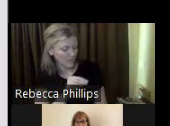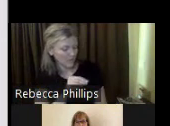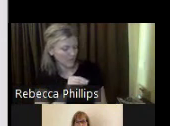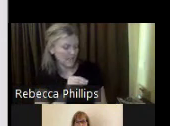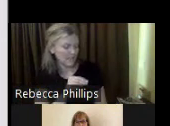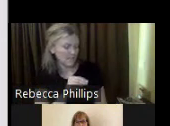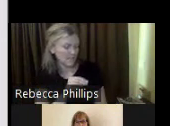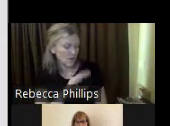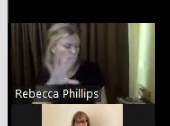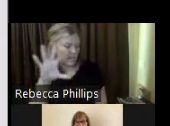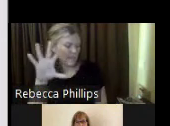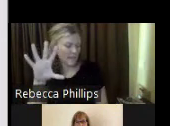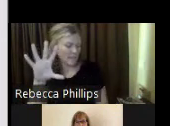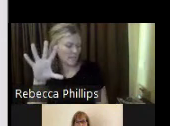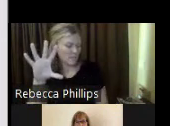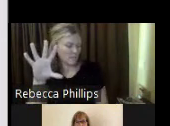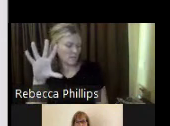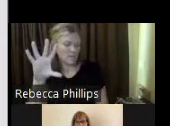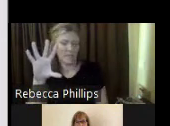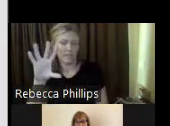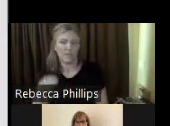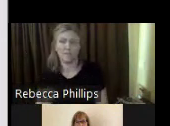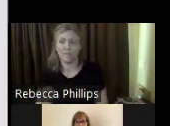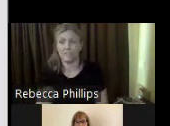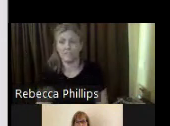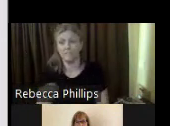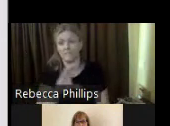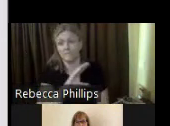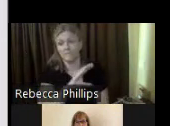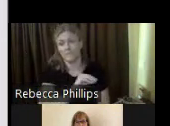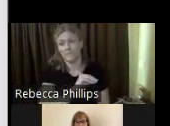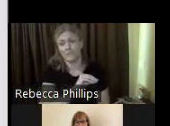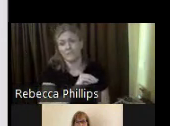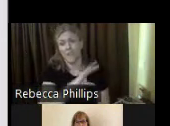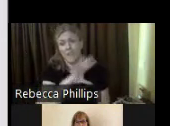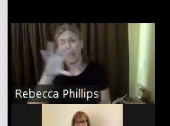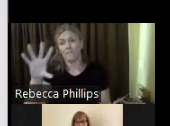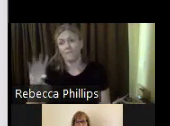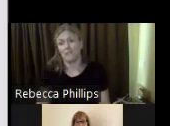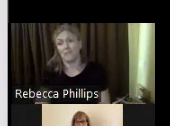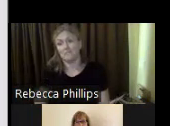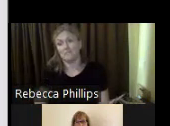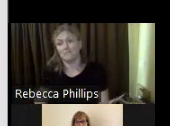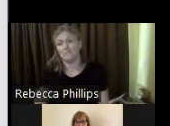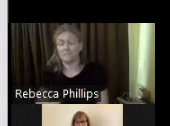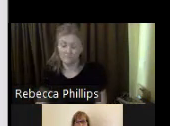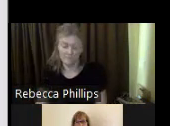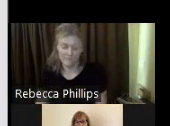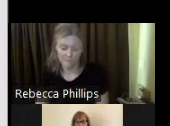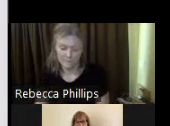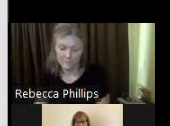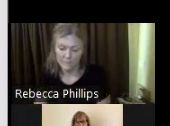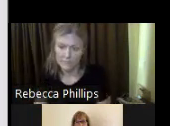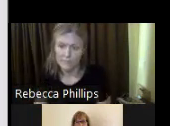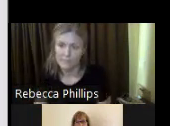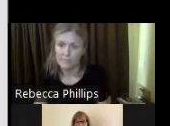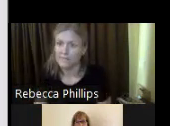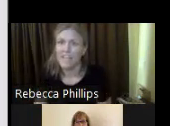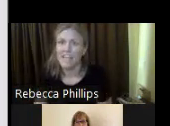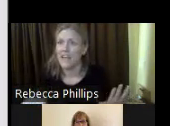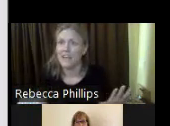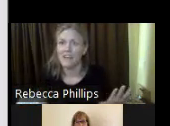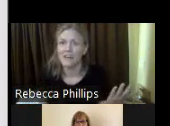Close hand in front of chest, open hand, and fingers down, closing fingers. So, Africa. Not a common thing we'd